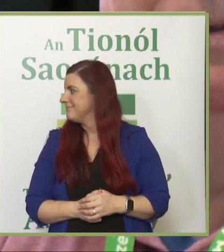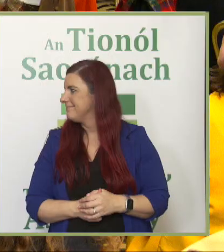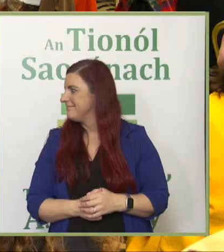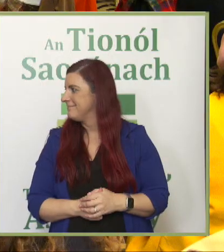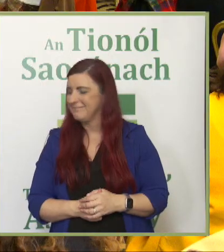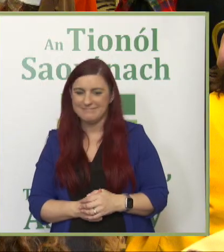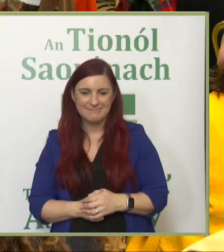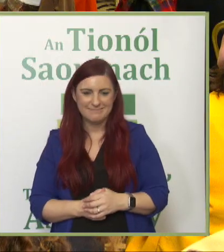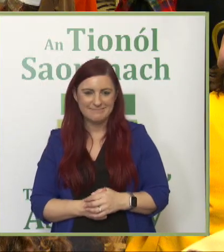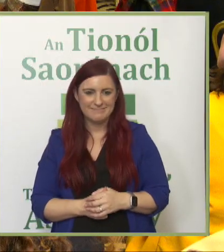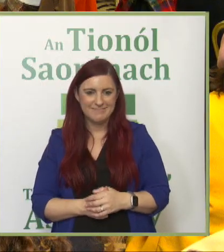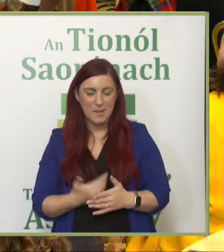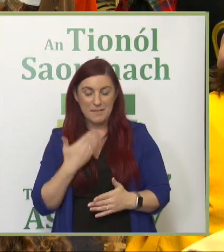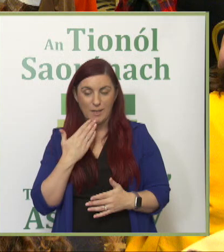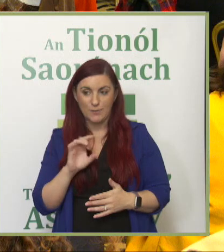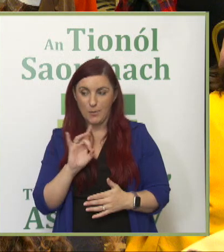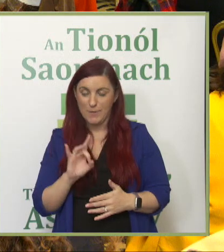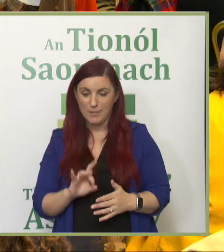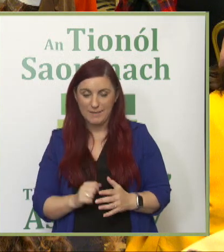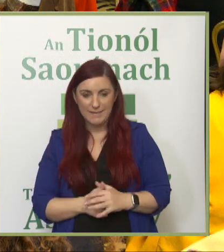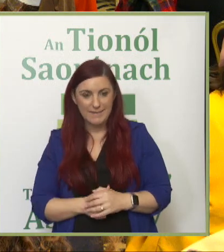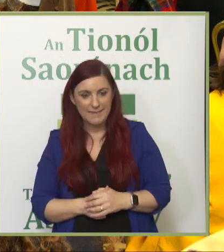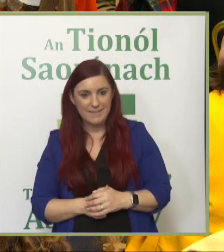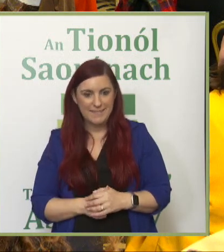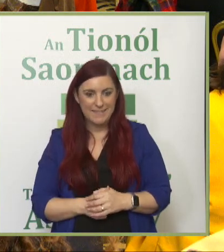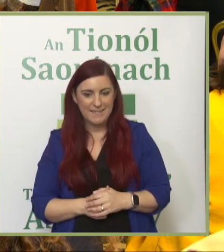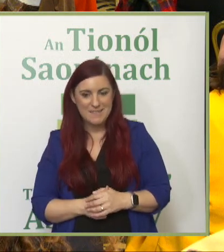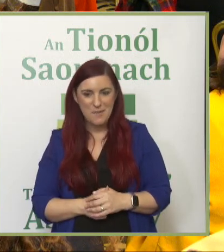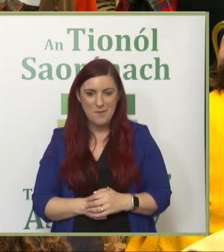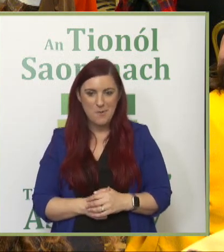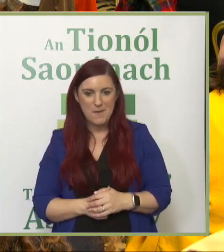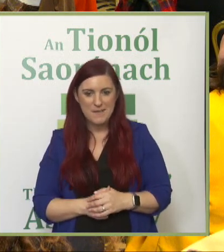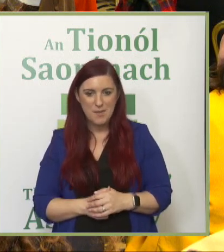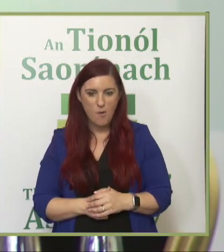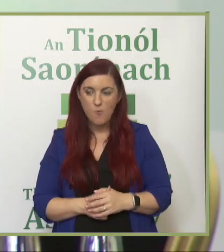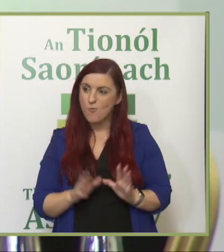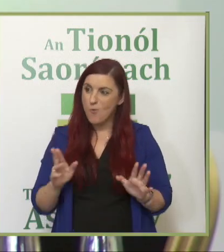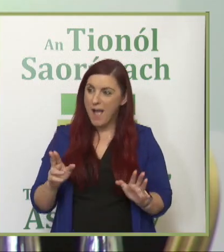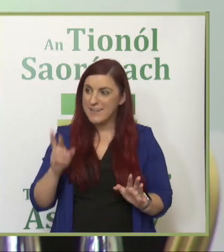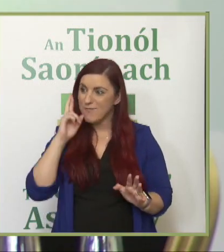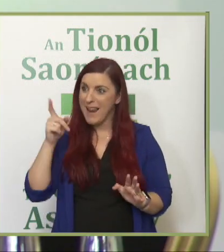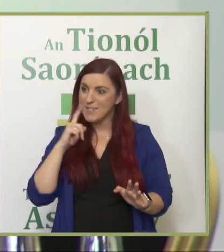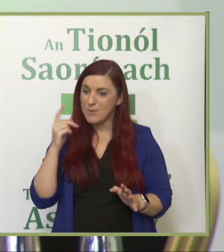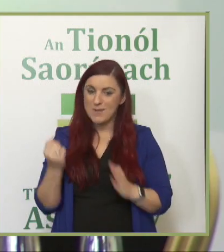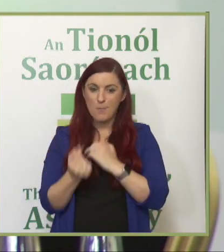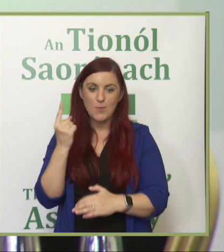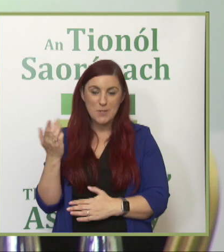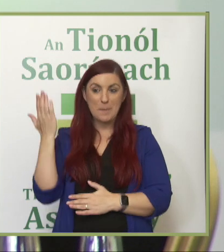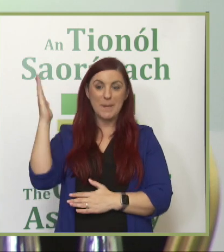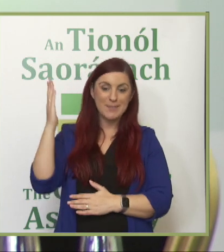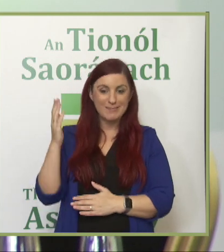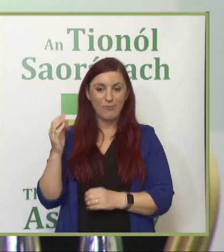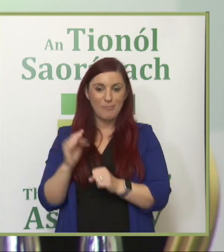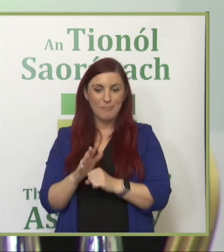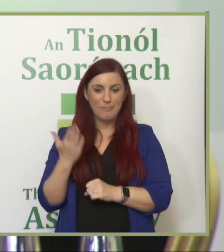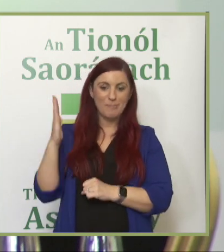Yeah, thanks for the question. I didn't think I'd get a second opportunity to make a pitch for resources, but you've given that to me, so